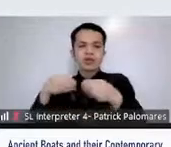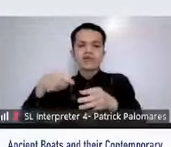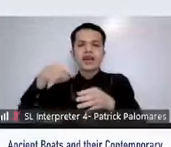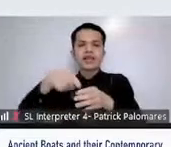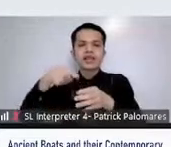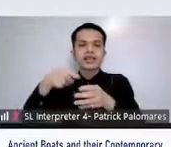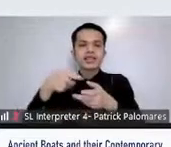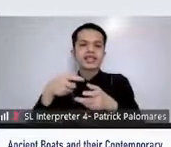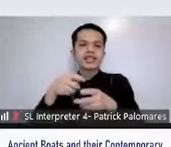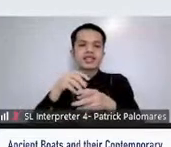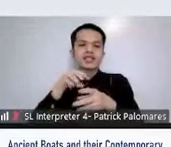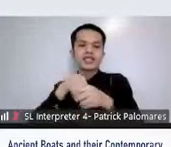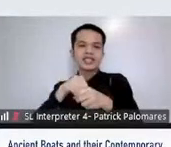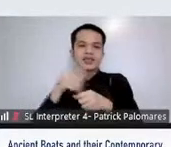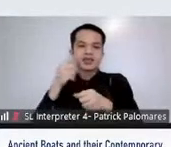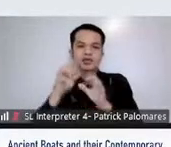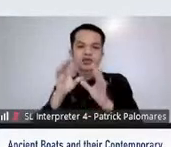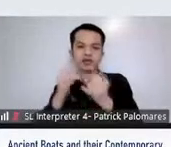ships.